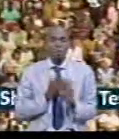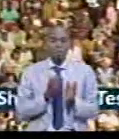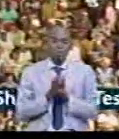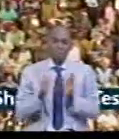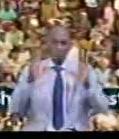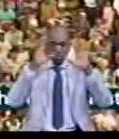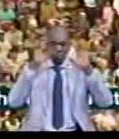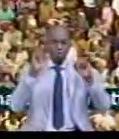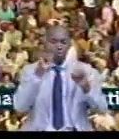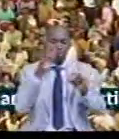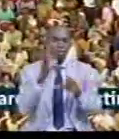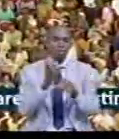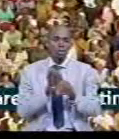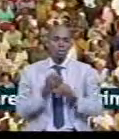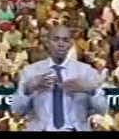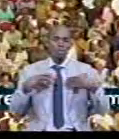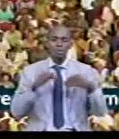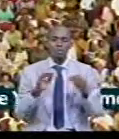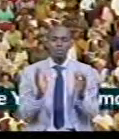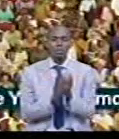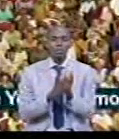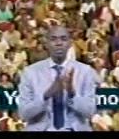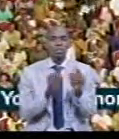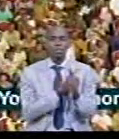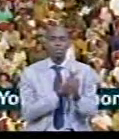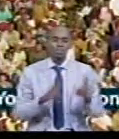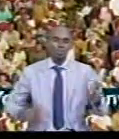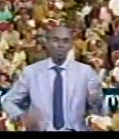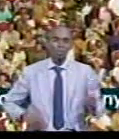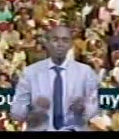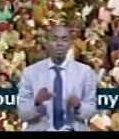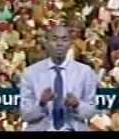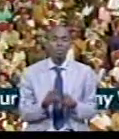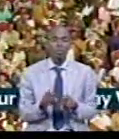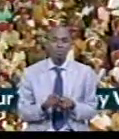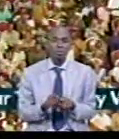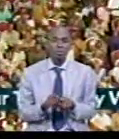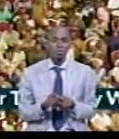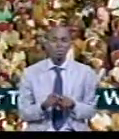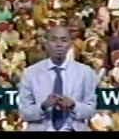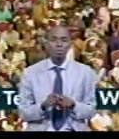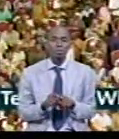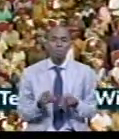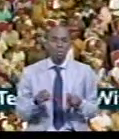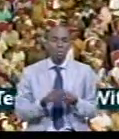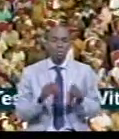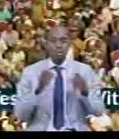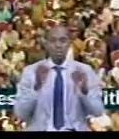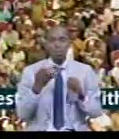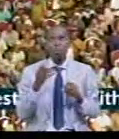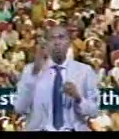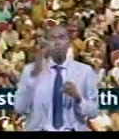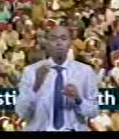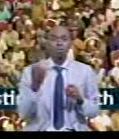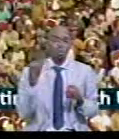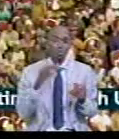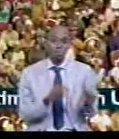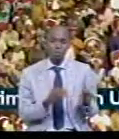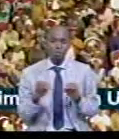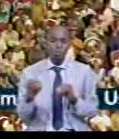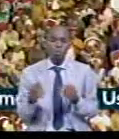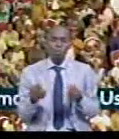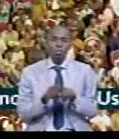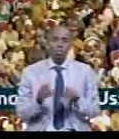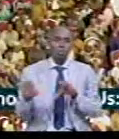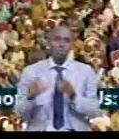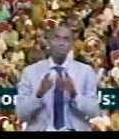received her healing. Praise the Lord. Also, as the power of God is moving, it's also doing great things